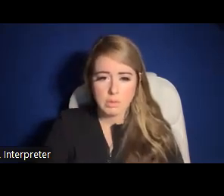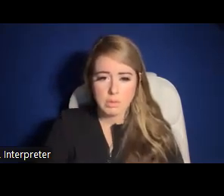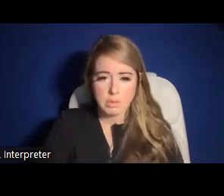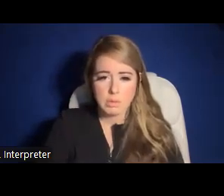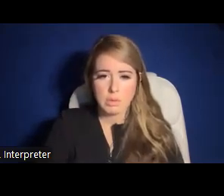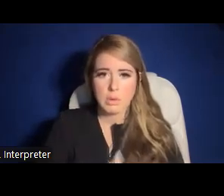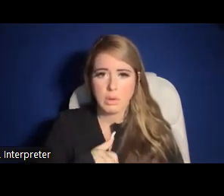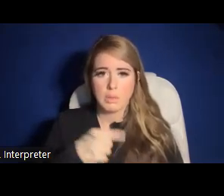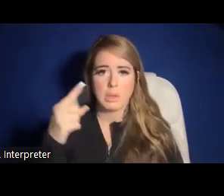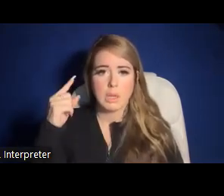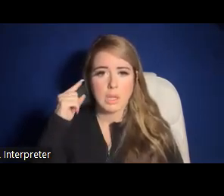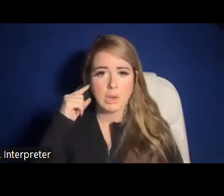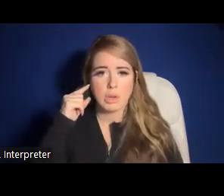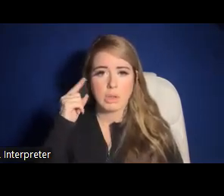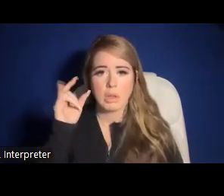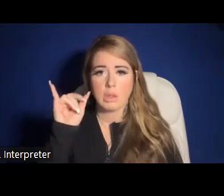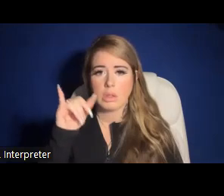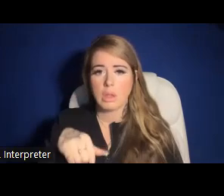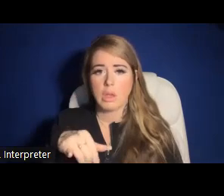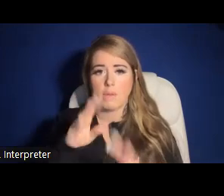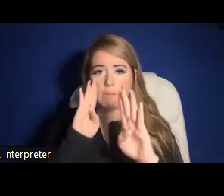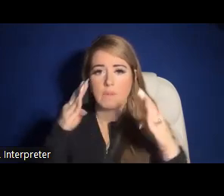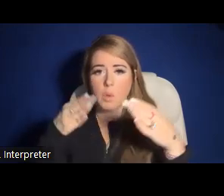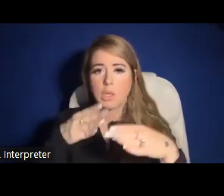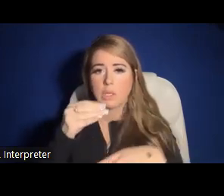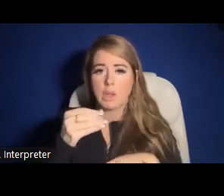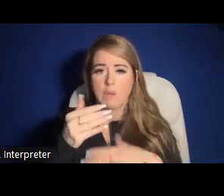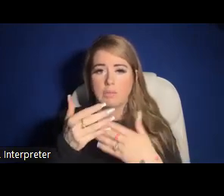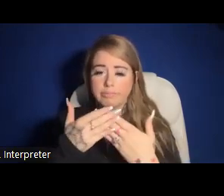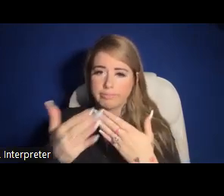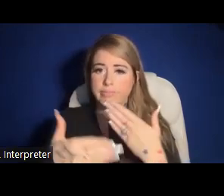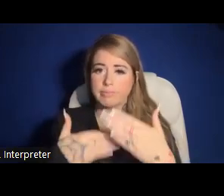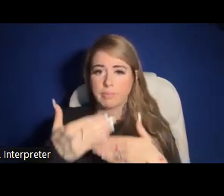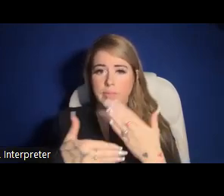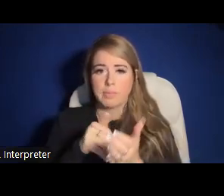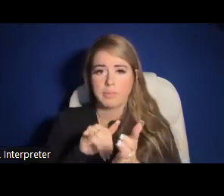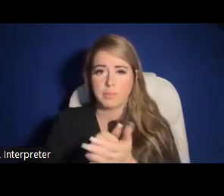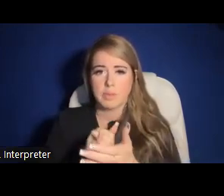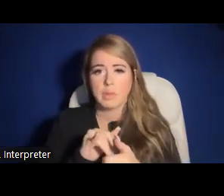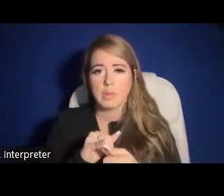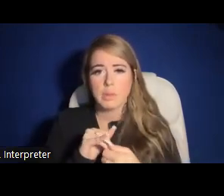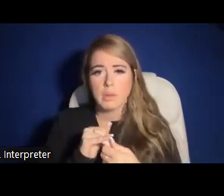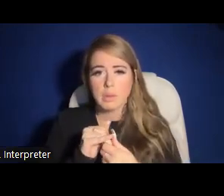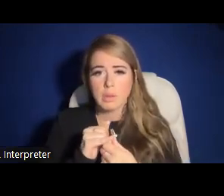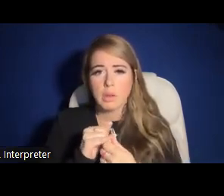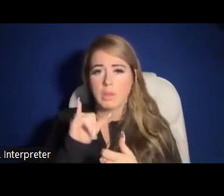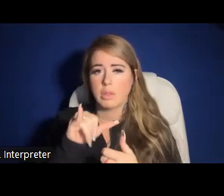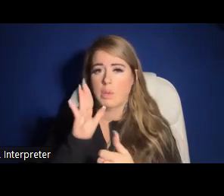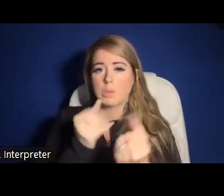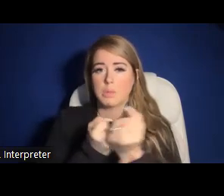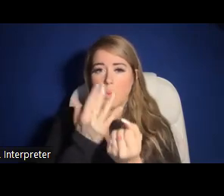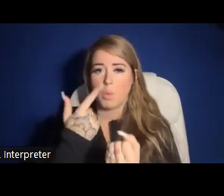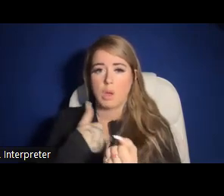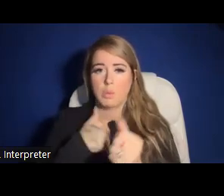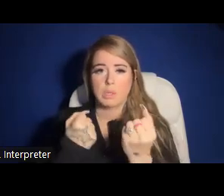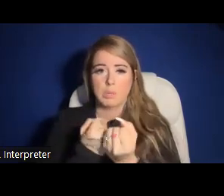hearing focus and forward movement. And I think that's honestly just saying that's why I think that just really honestly supports why we're starting